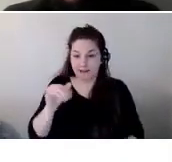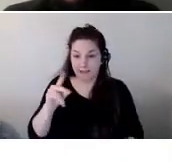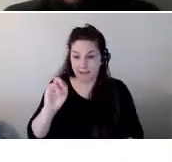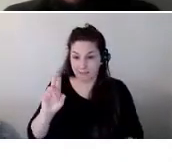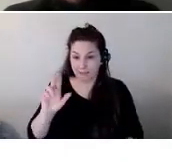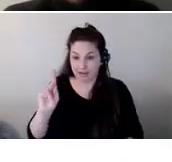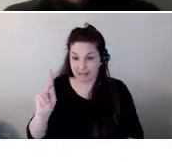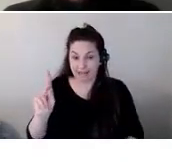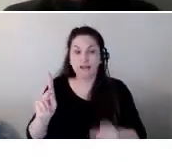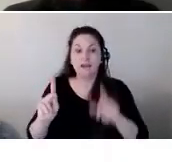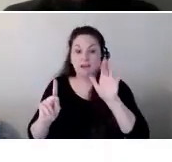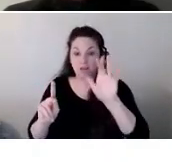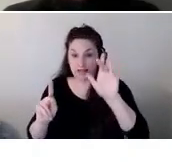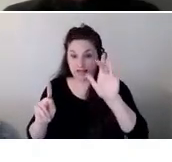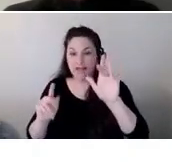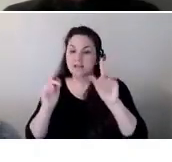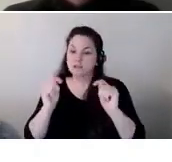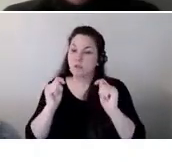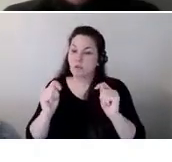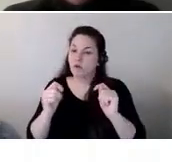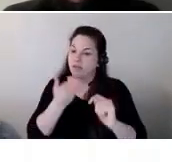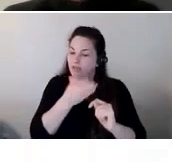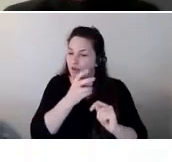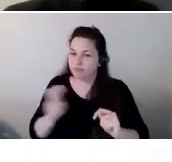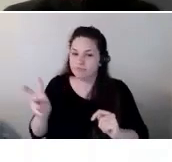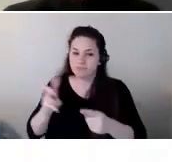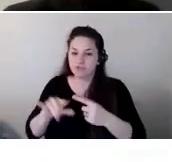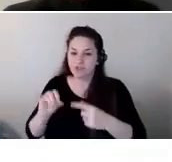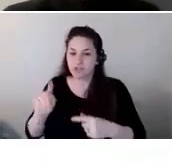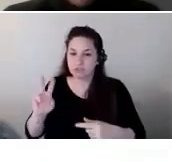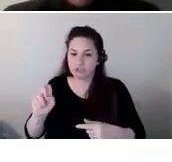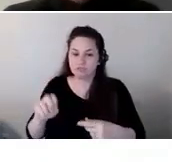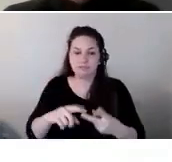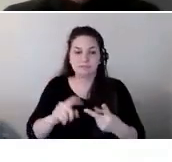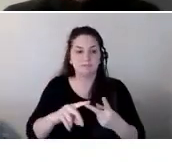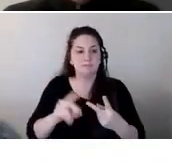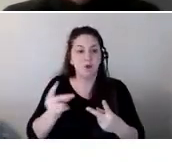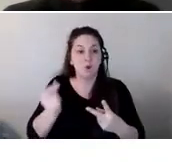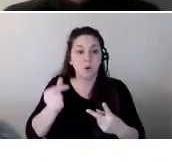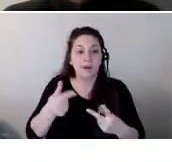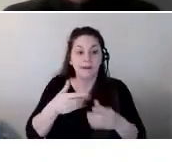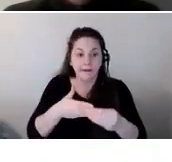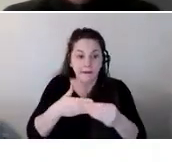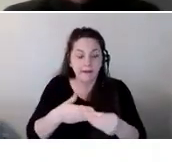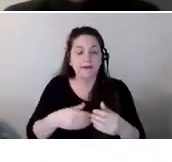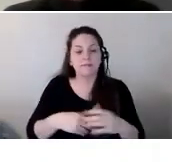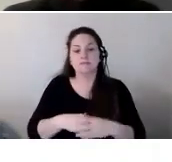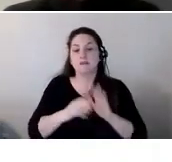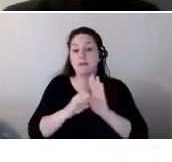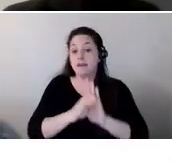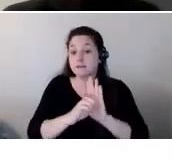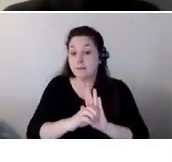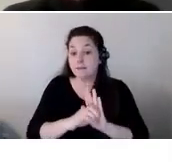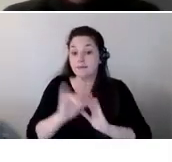our YouTube tutorials, our quick guide, some sample